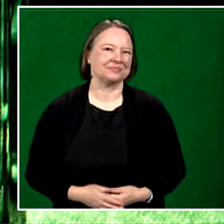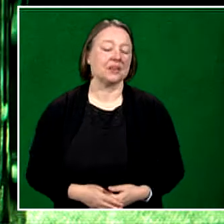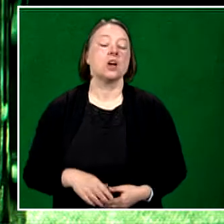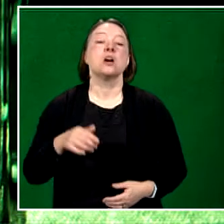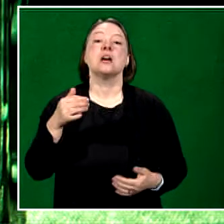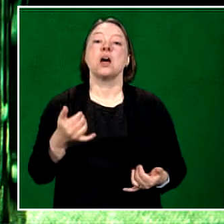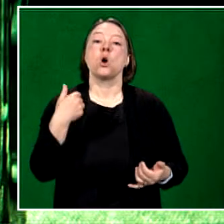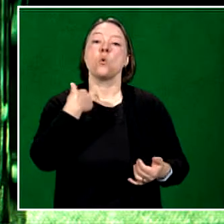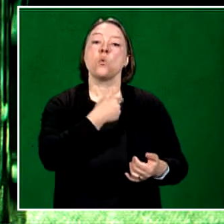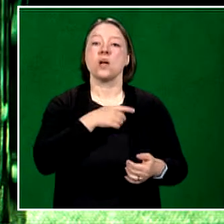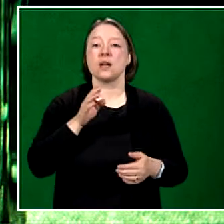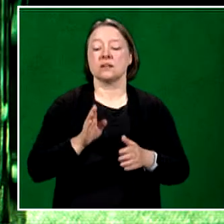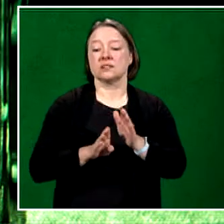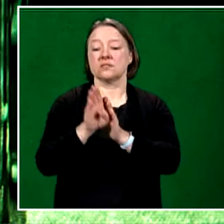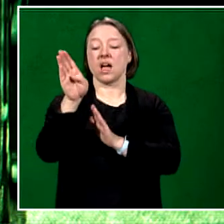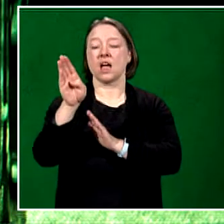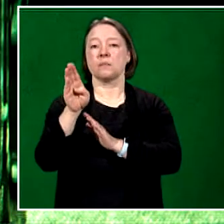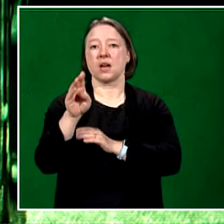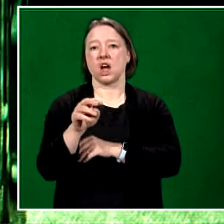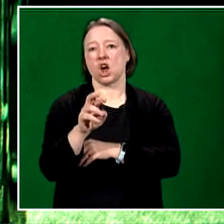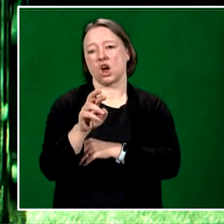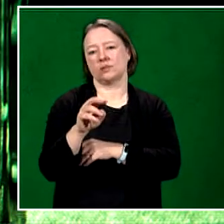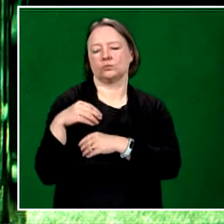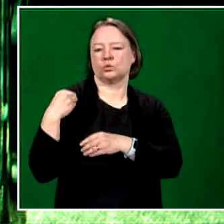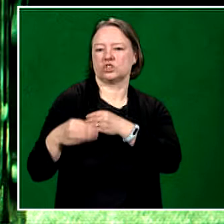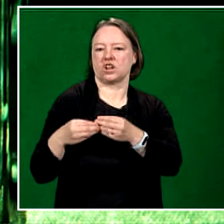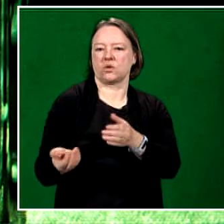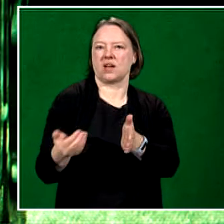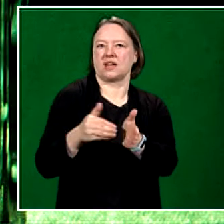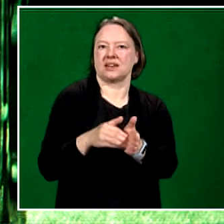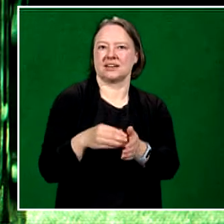Now, we have developed a regenerative system that utilizes